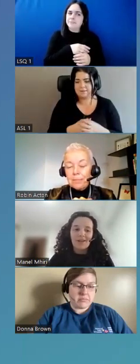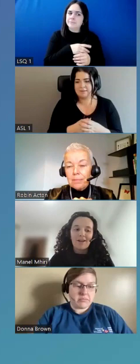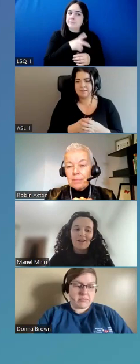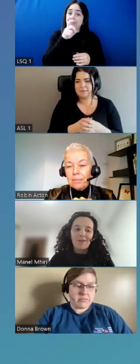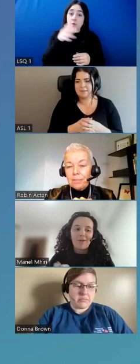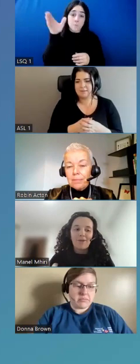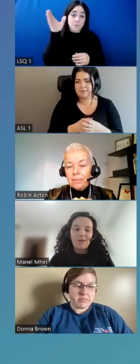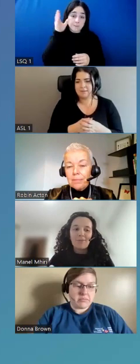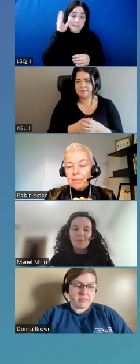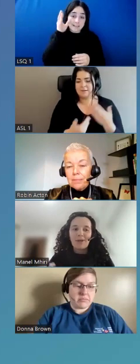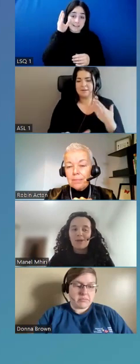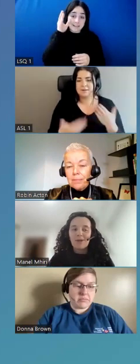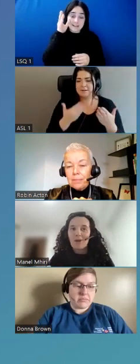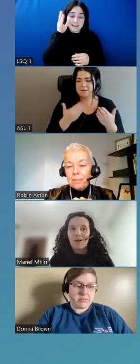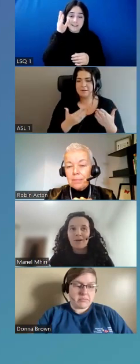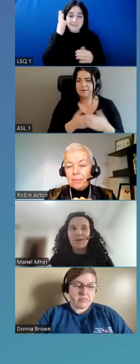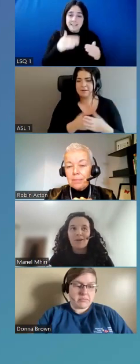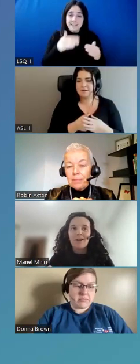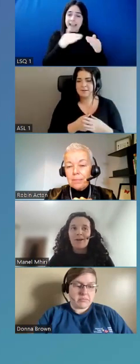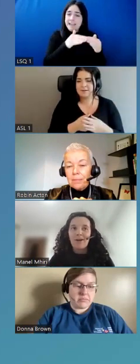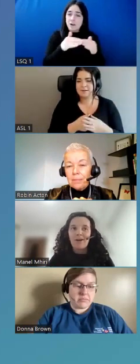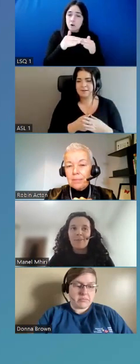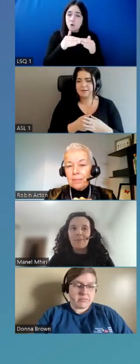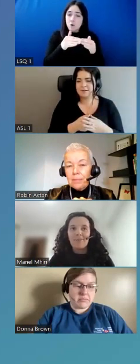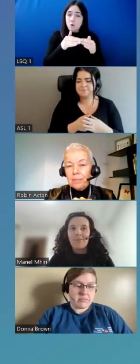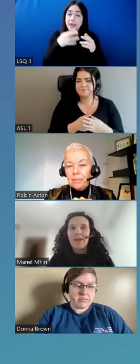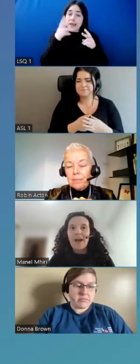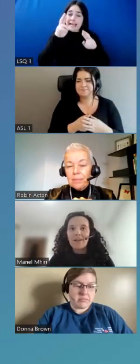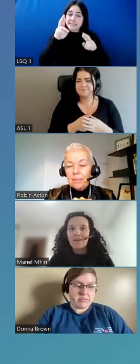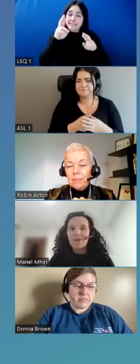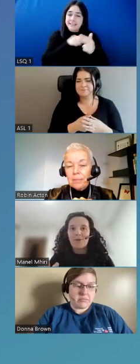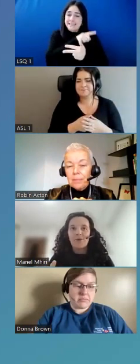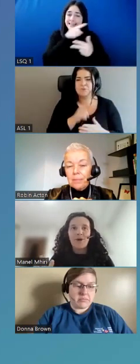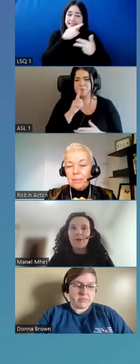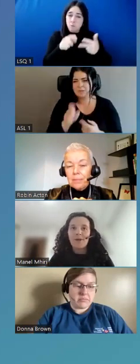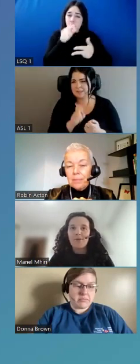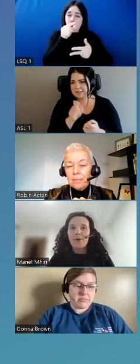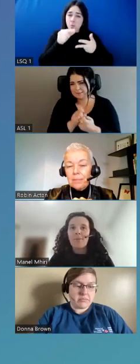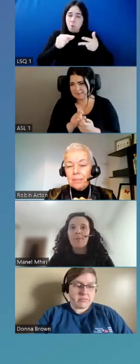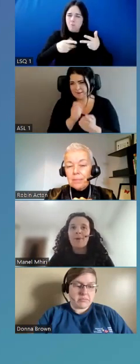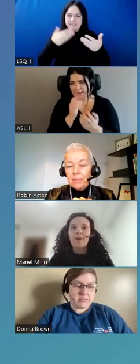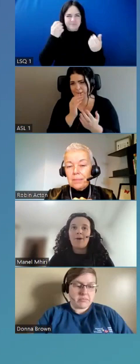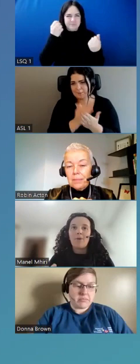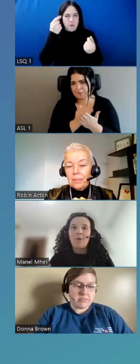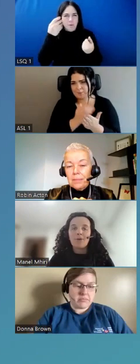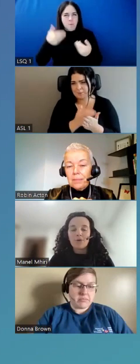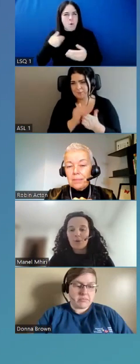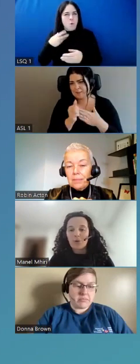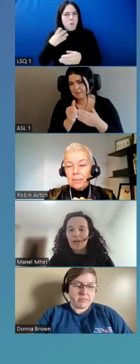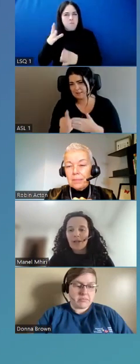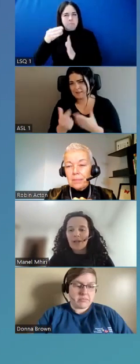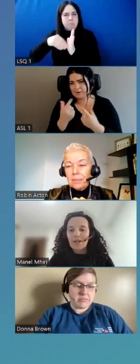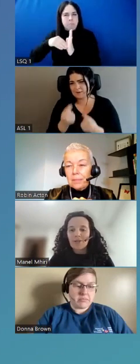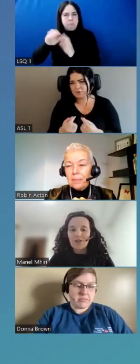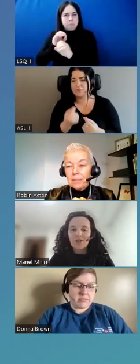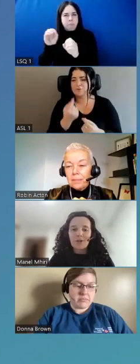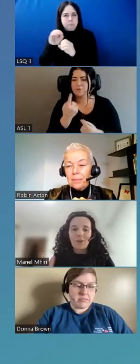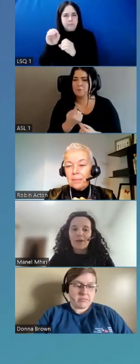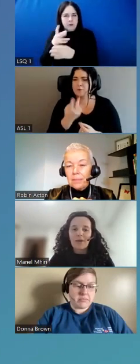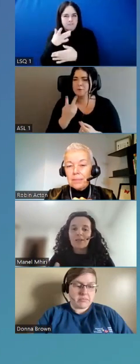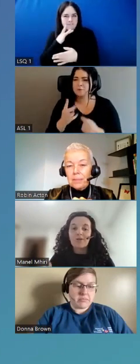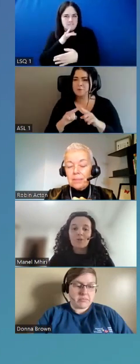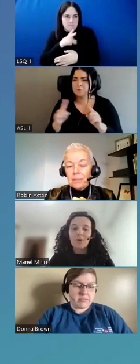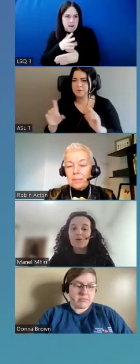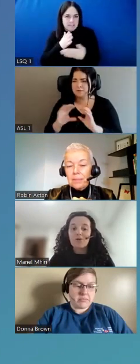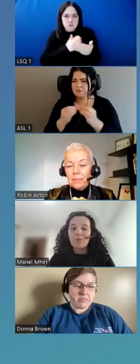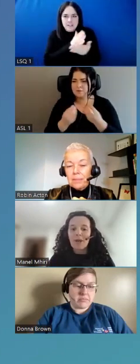a very particular guidelines or coming from one or two organizations, though